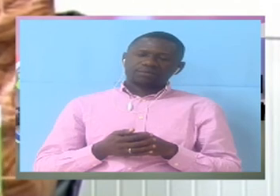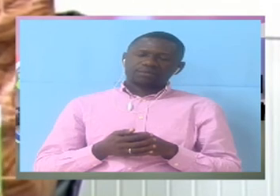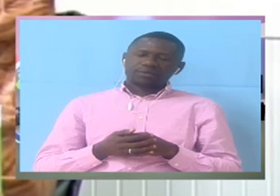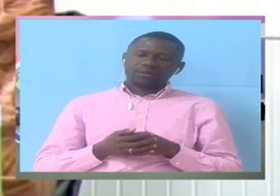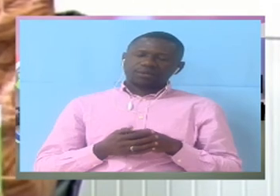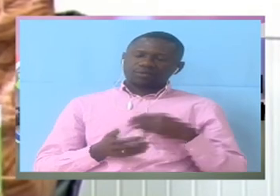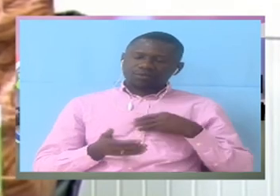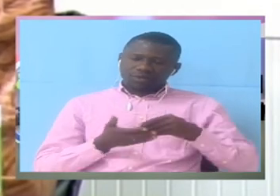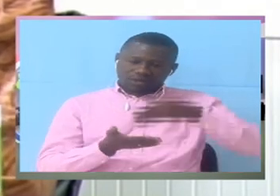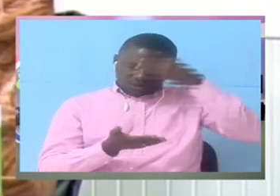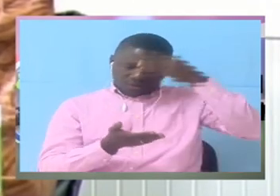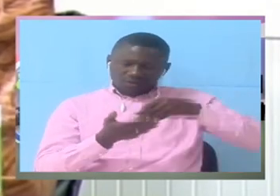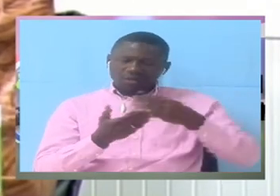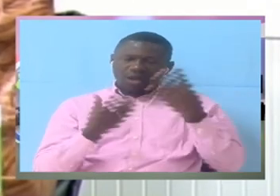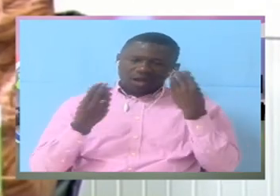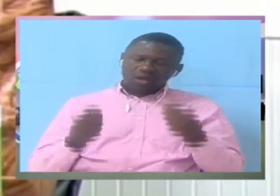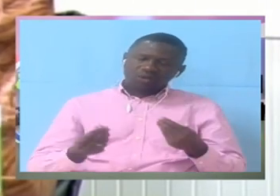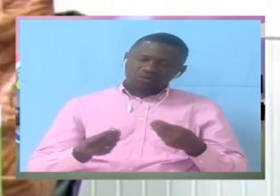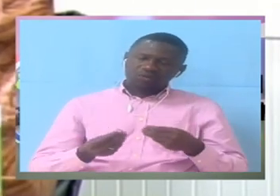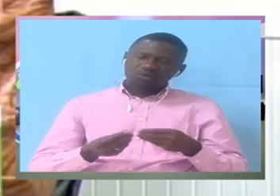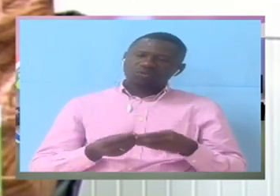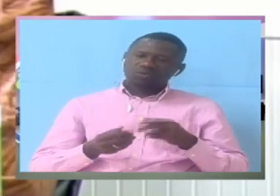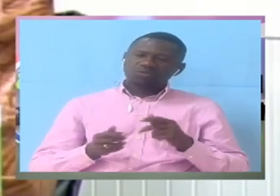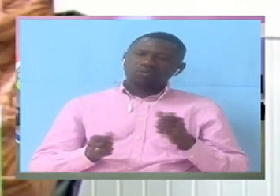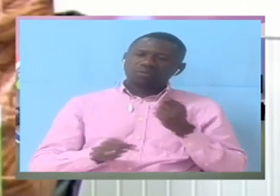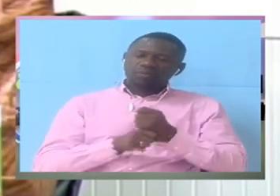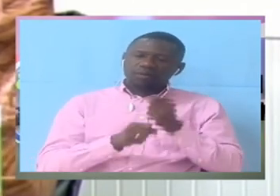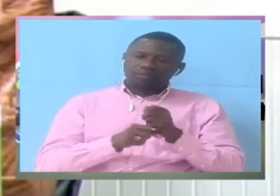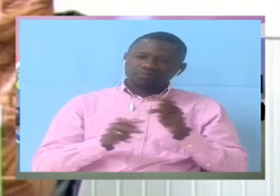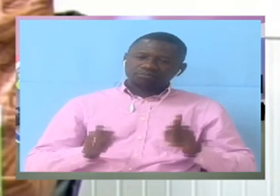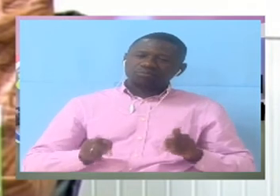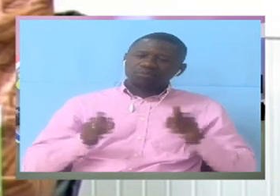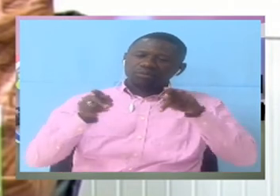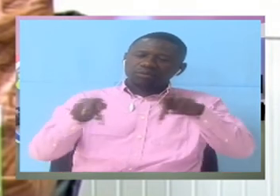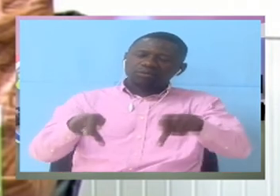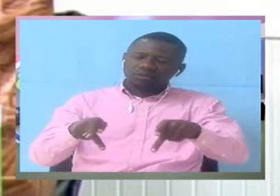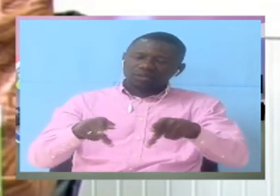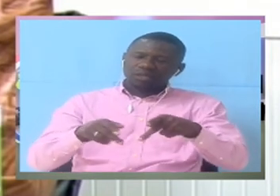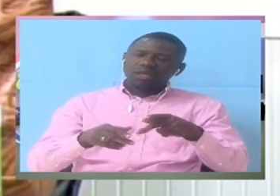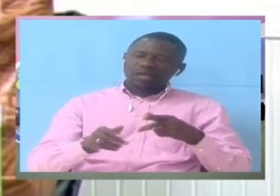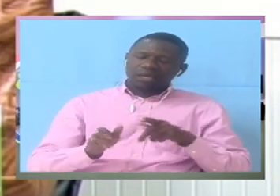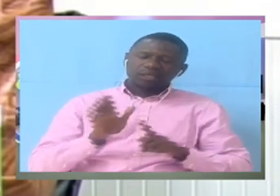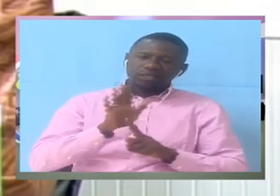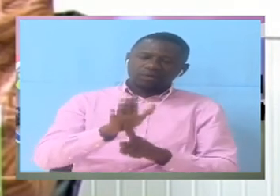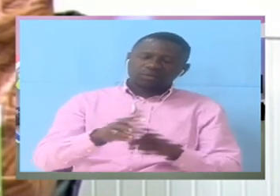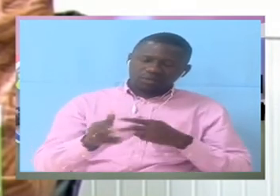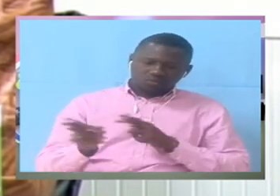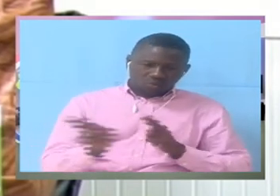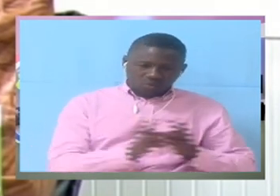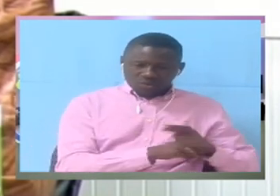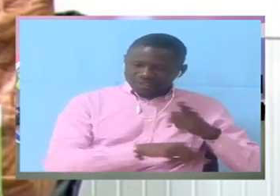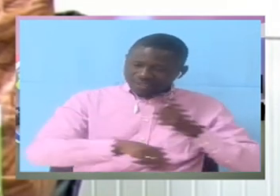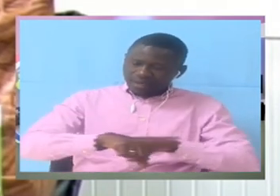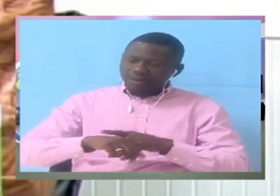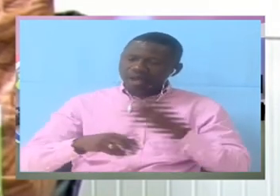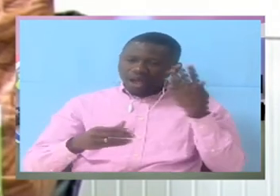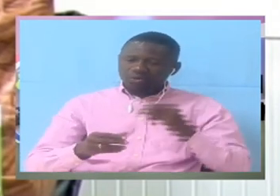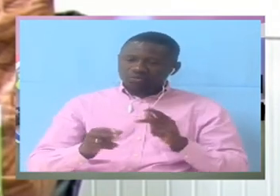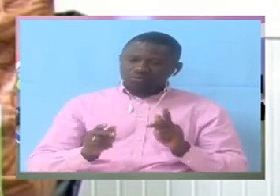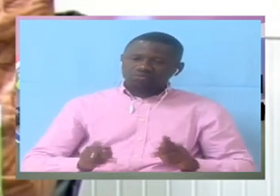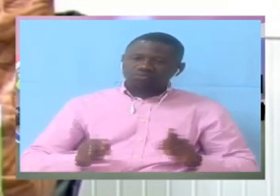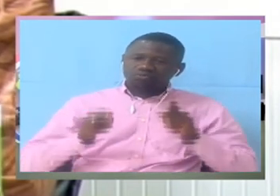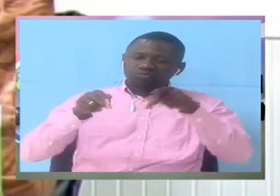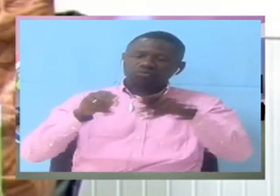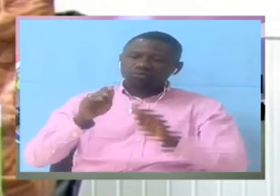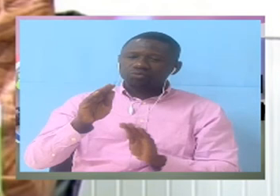And we also learned how to construct bridges when, in wartime, where there is a war, how to cross